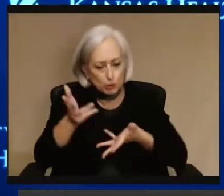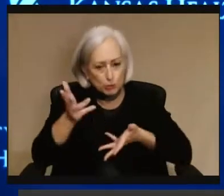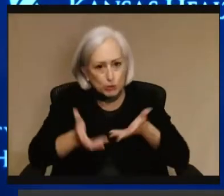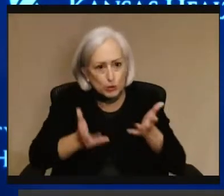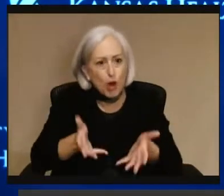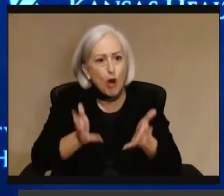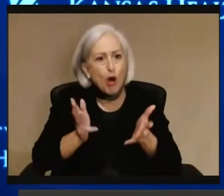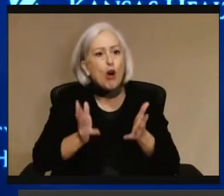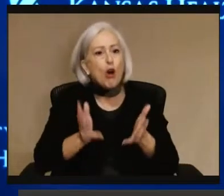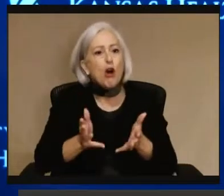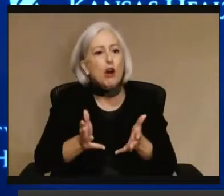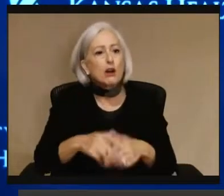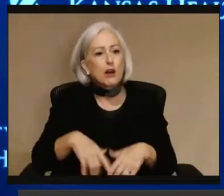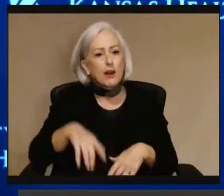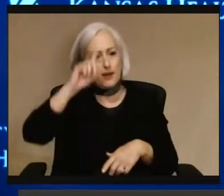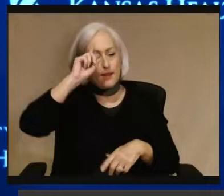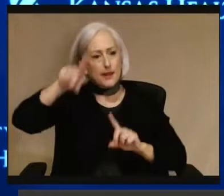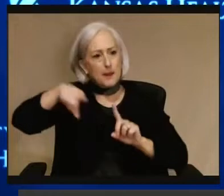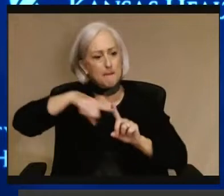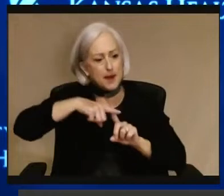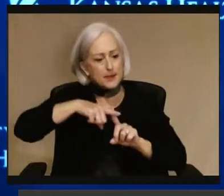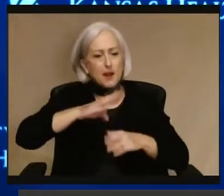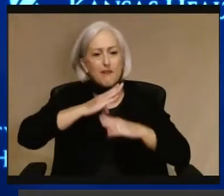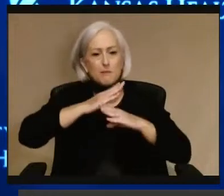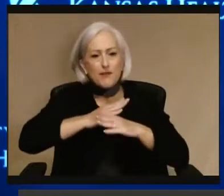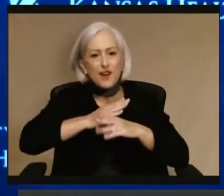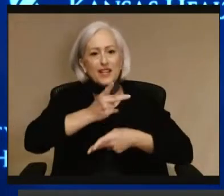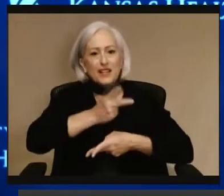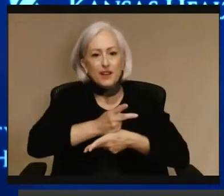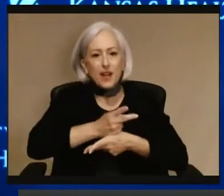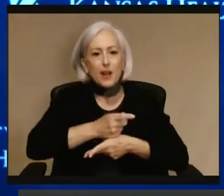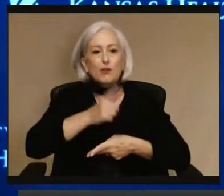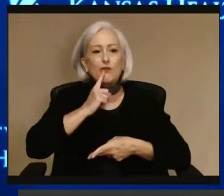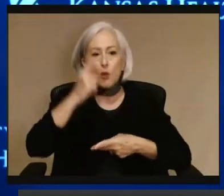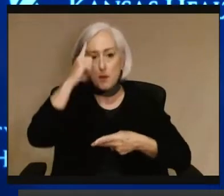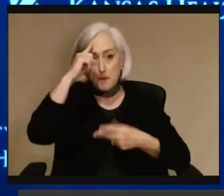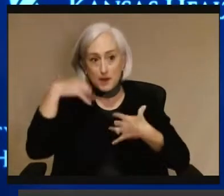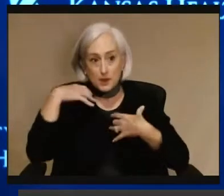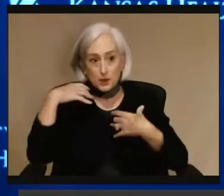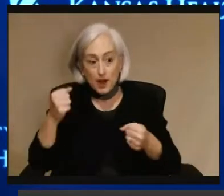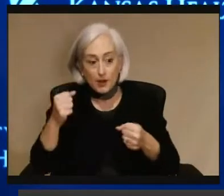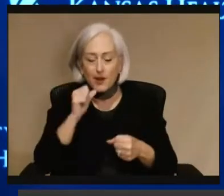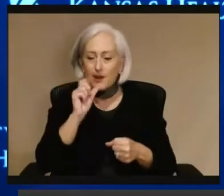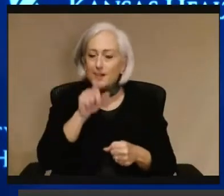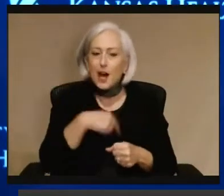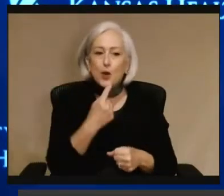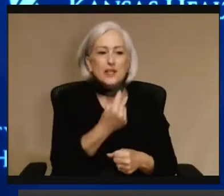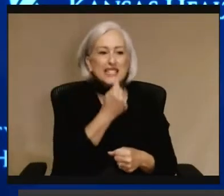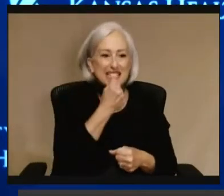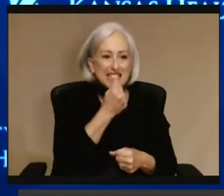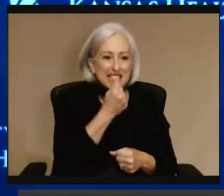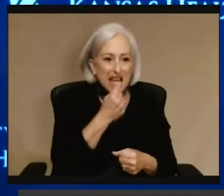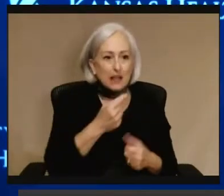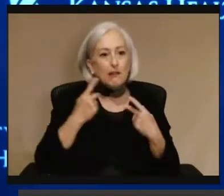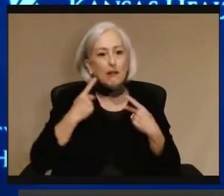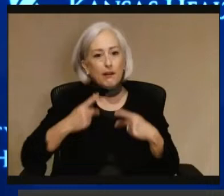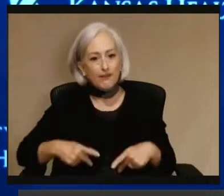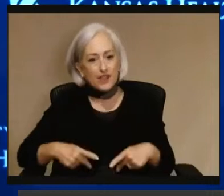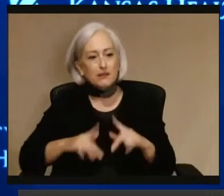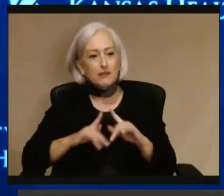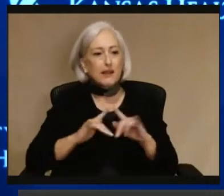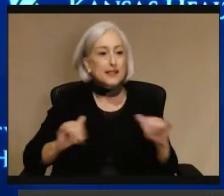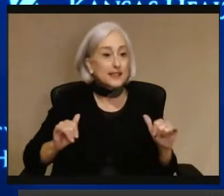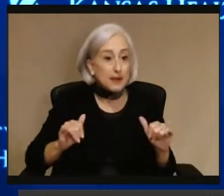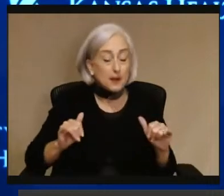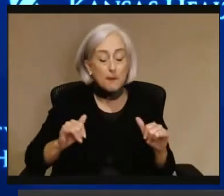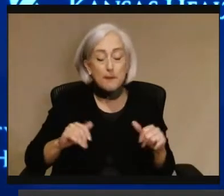having preventative care around the mental health aspect, not just dental and every other type of regular checkup. And I